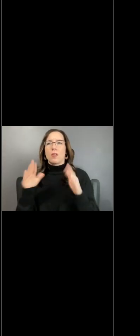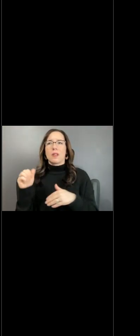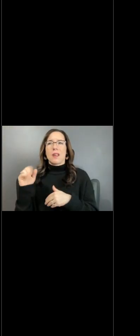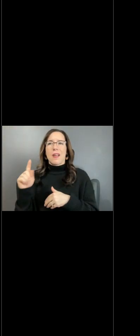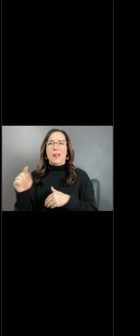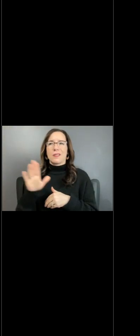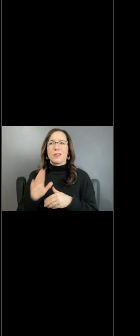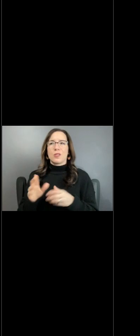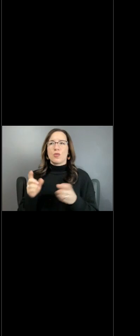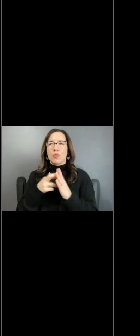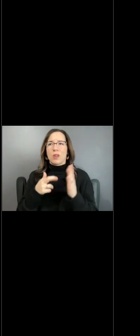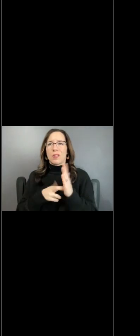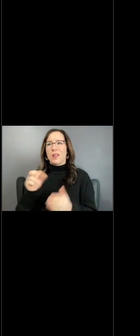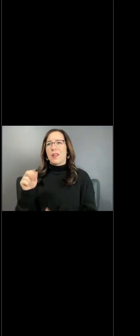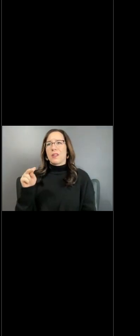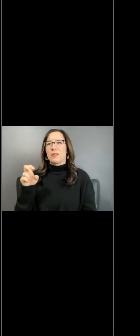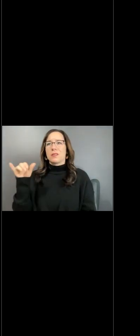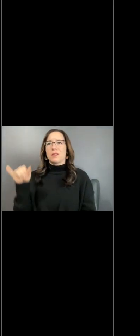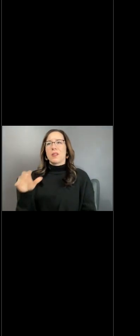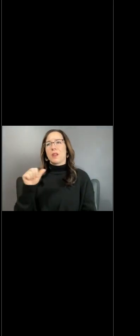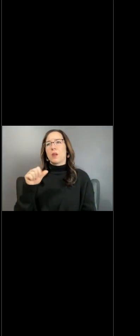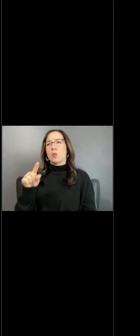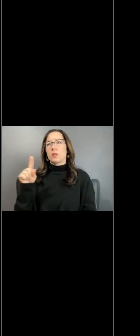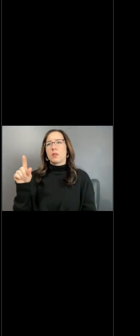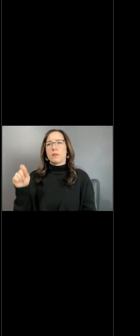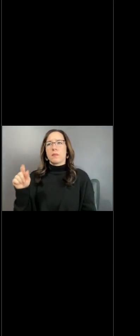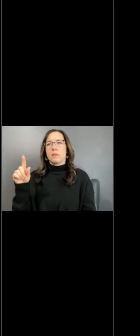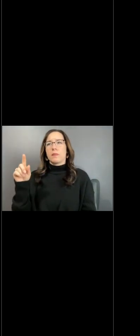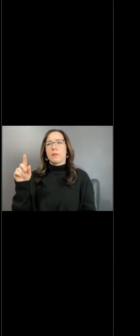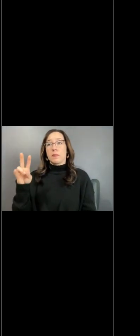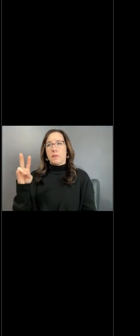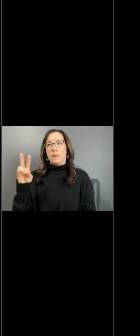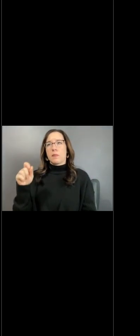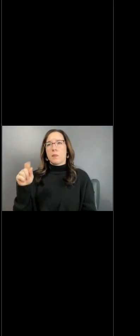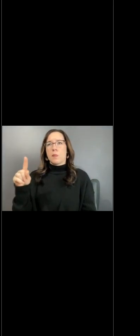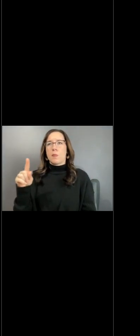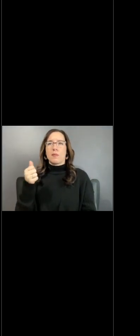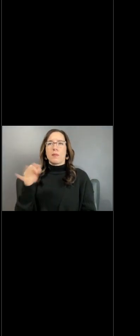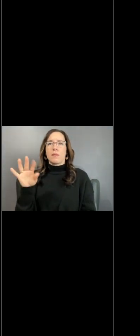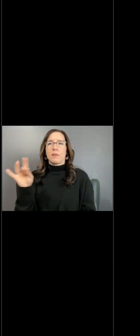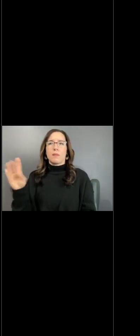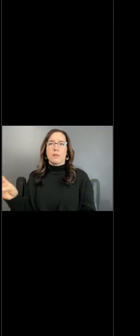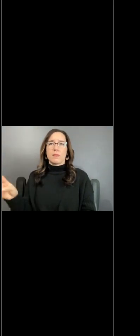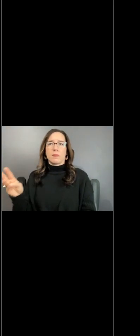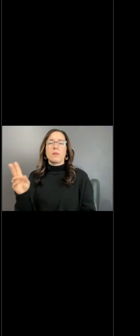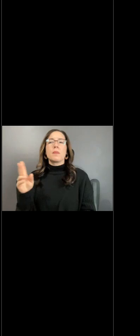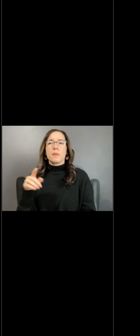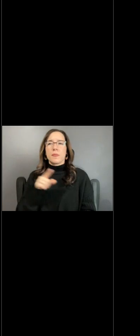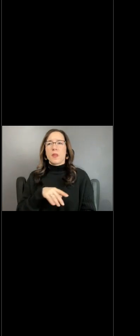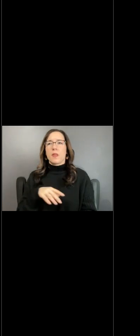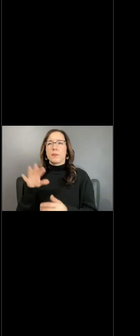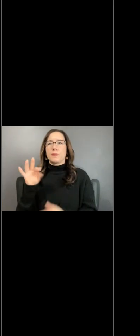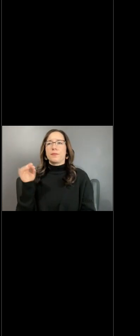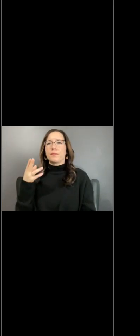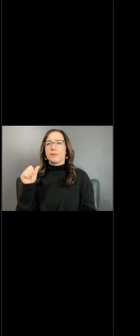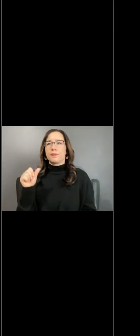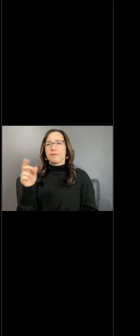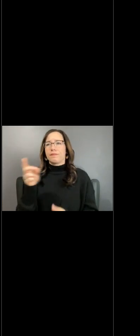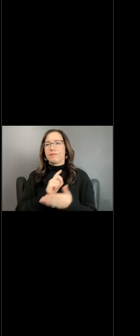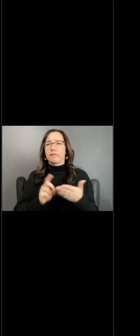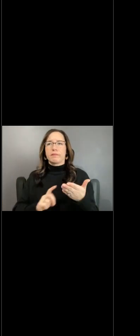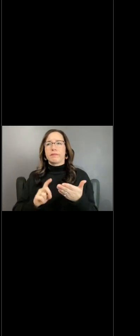ANSI A117.1 1986 version, the Fair Housing Act Design